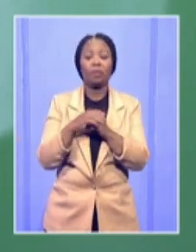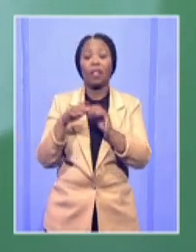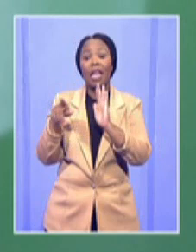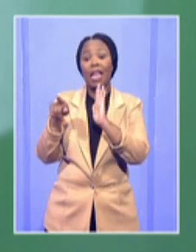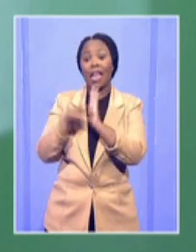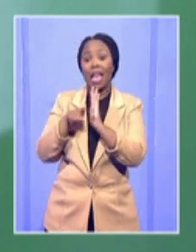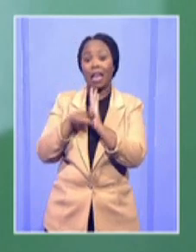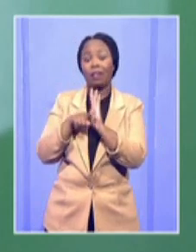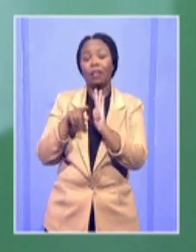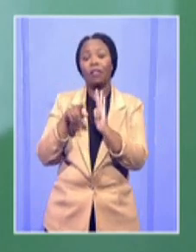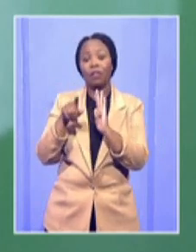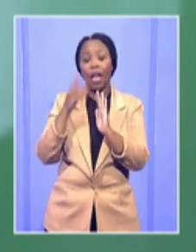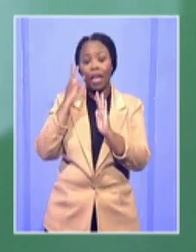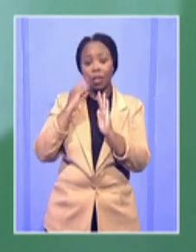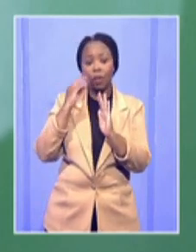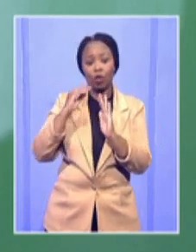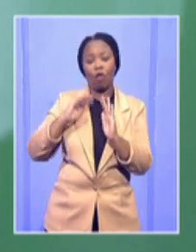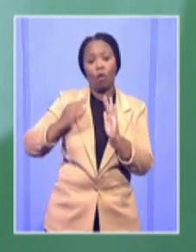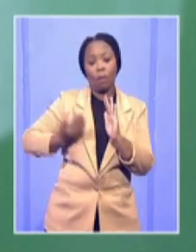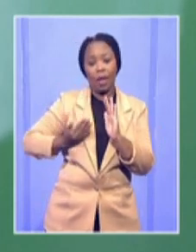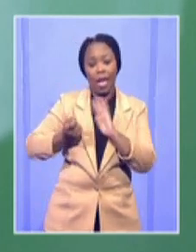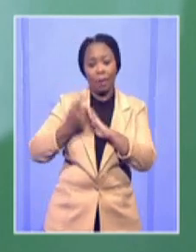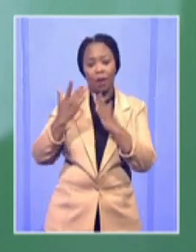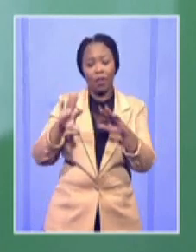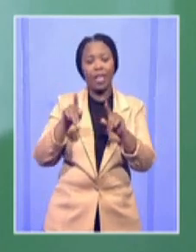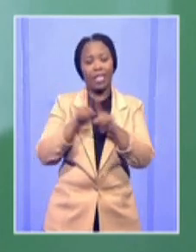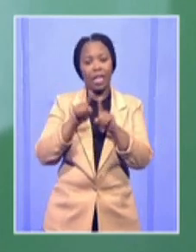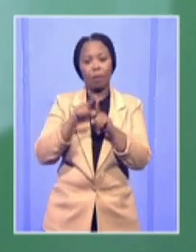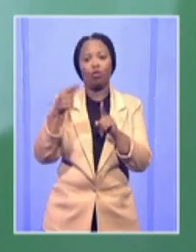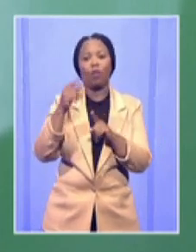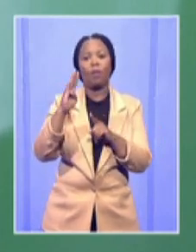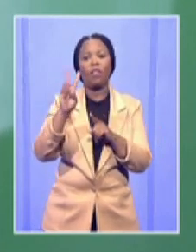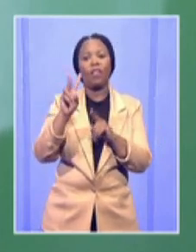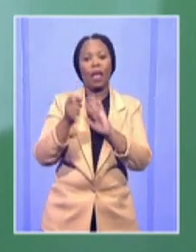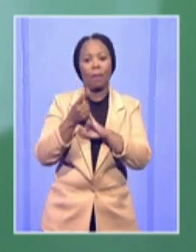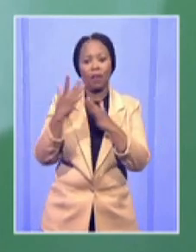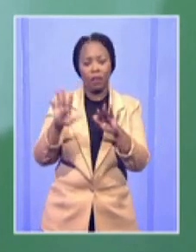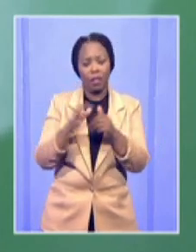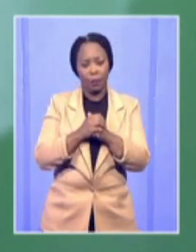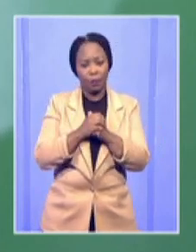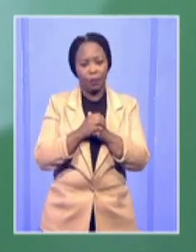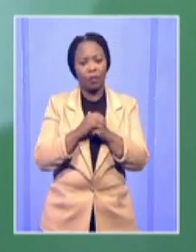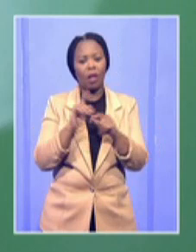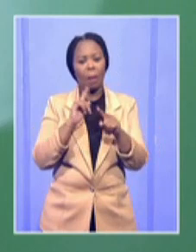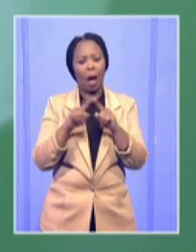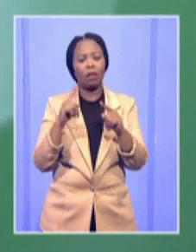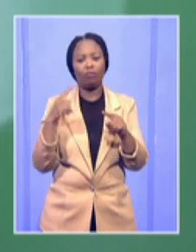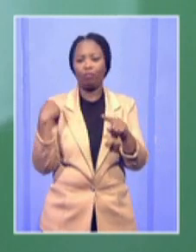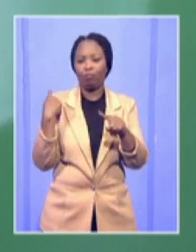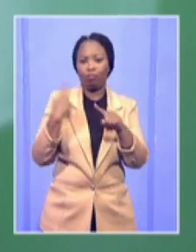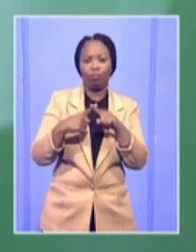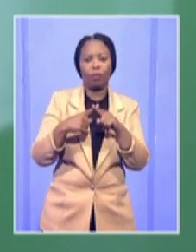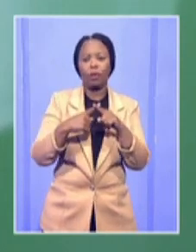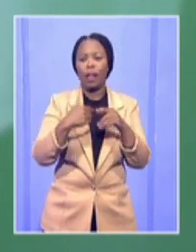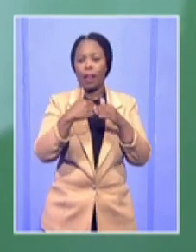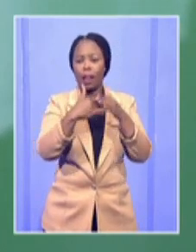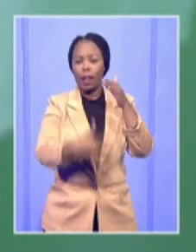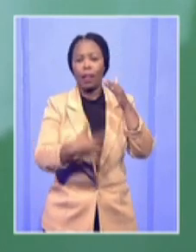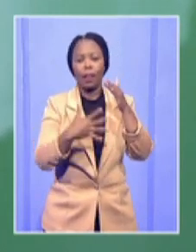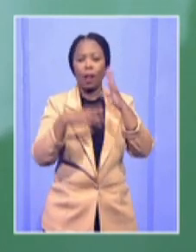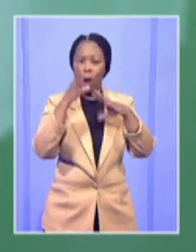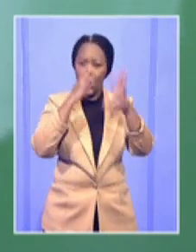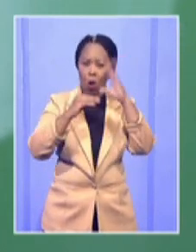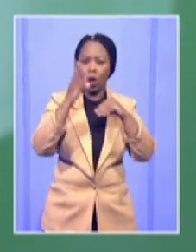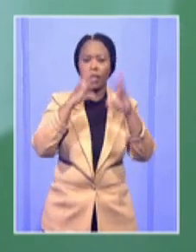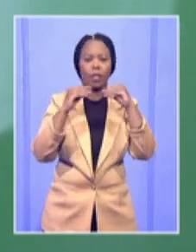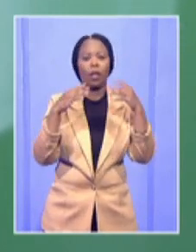women, including incidents of gender-based violence. Many lessons, ladies and gentlemen, have been learned, and much can still